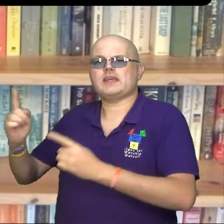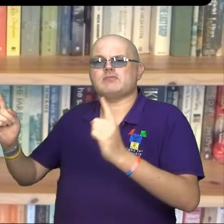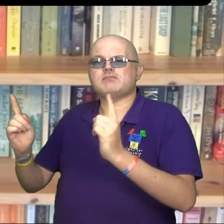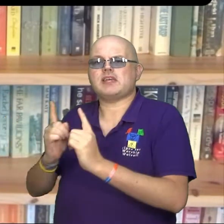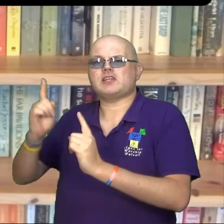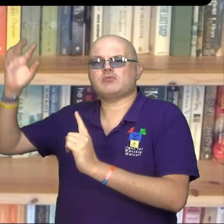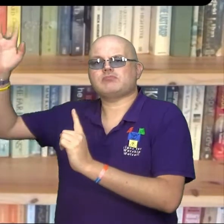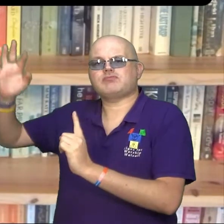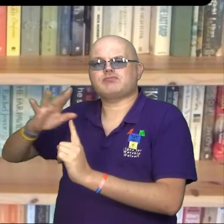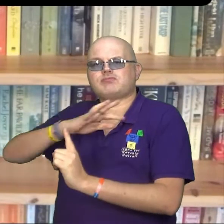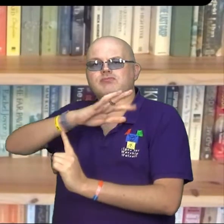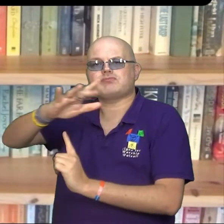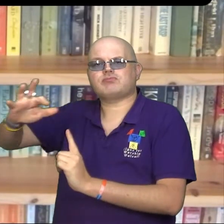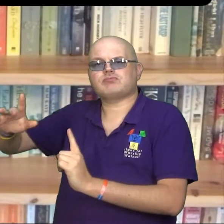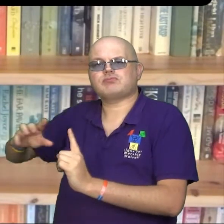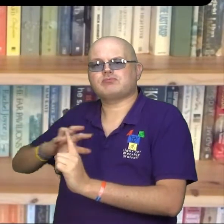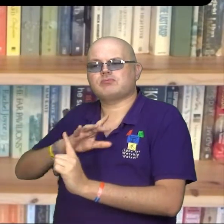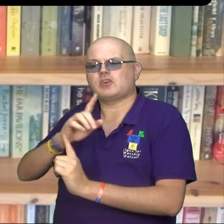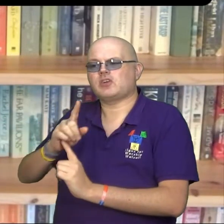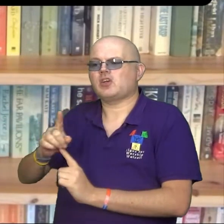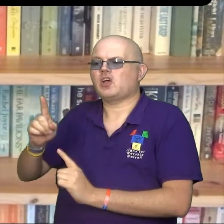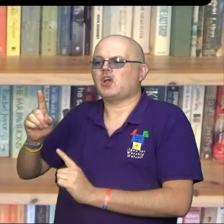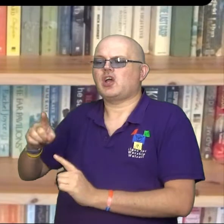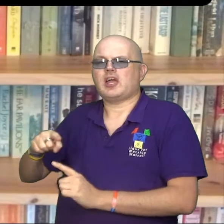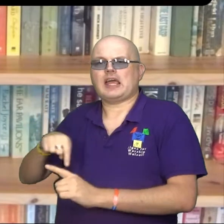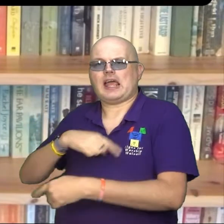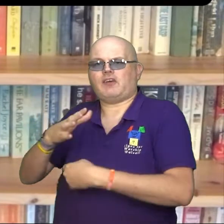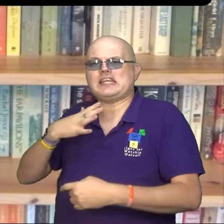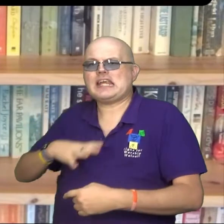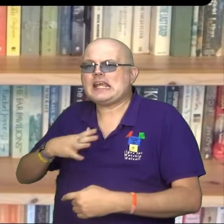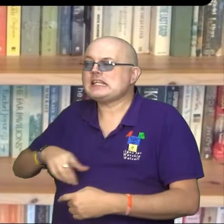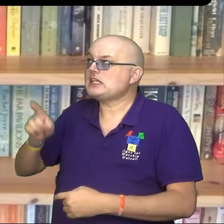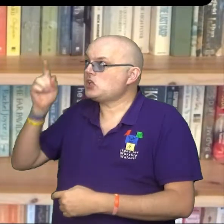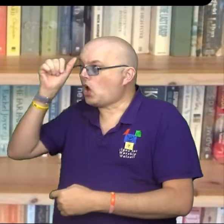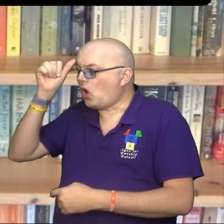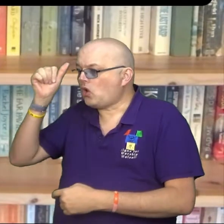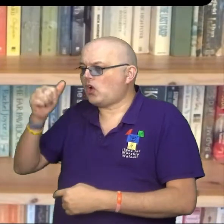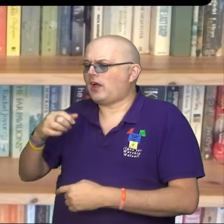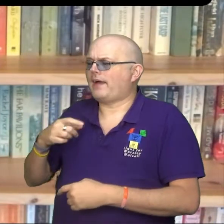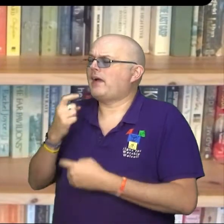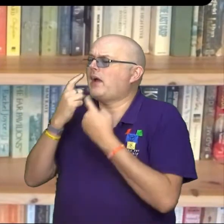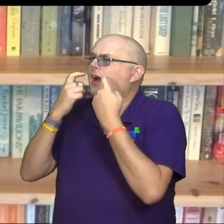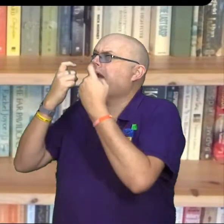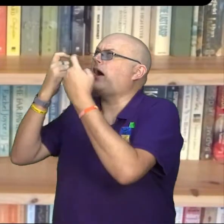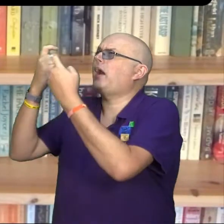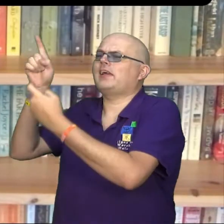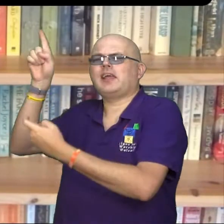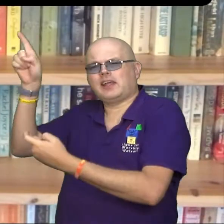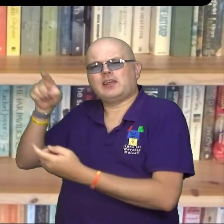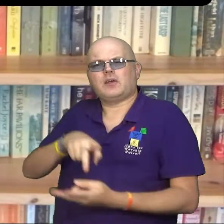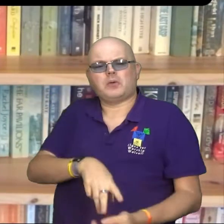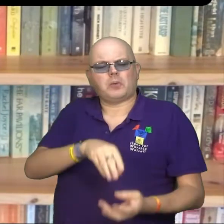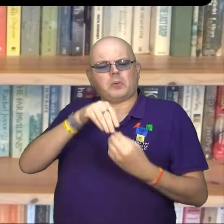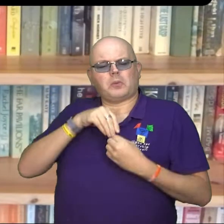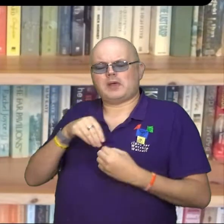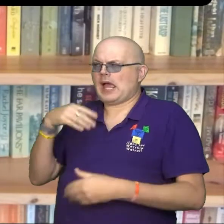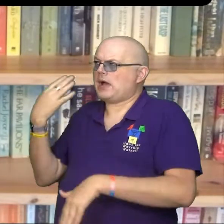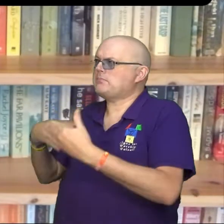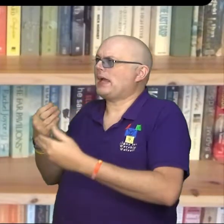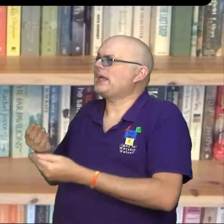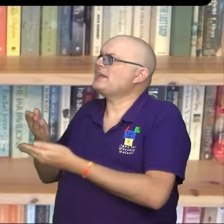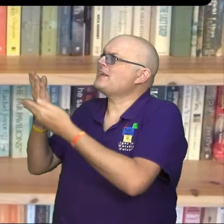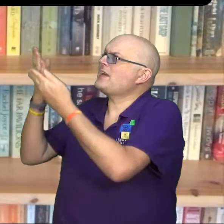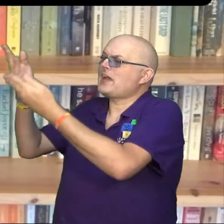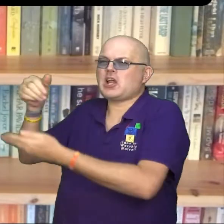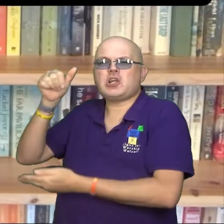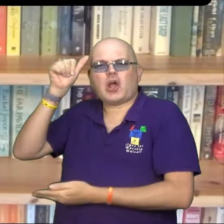We meet in the presence of God, who knows our needs, hears our cries, feels our